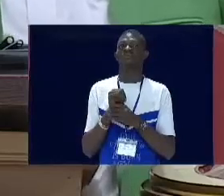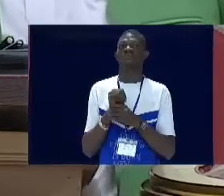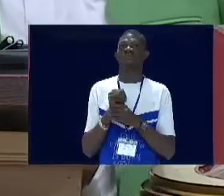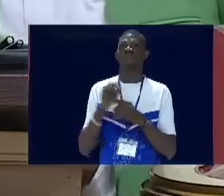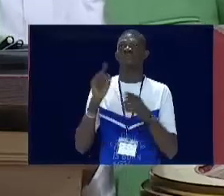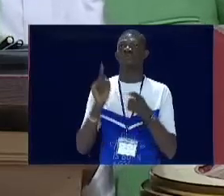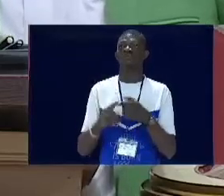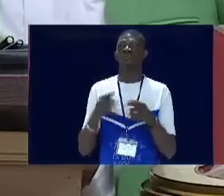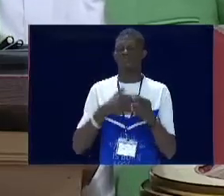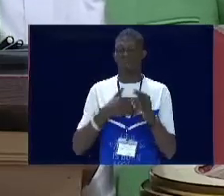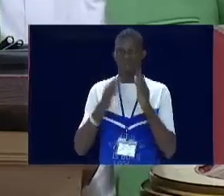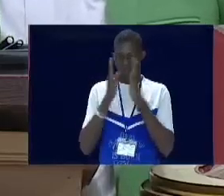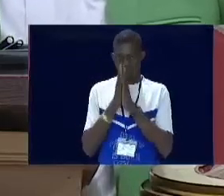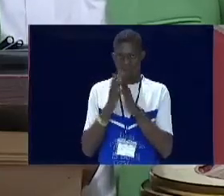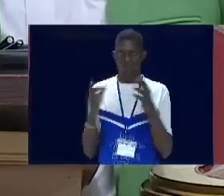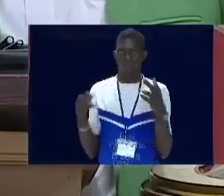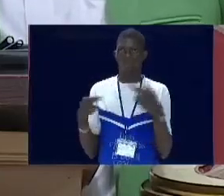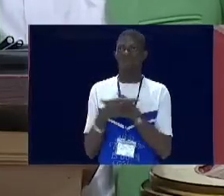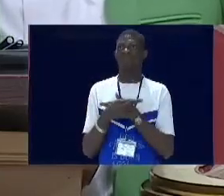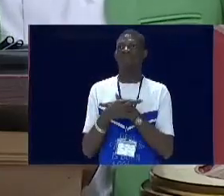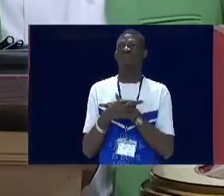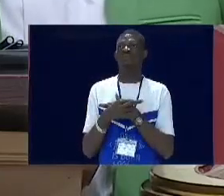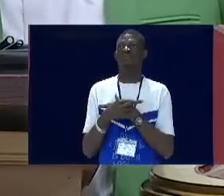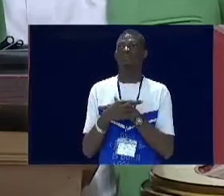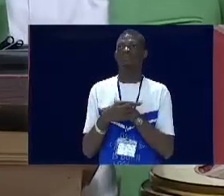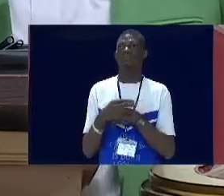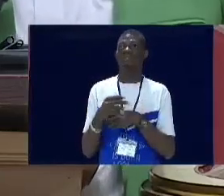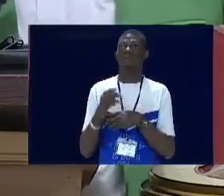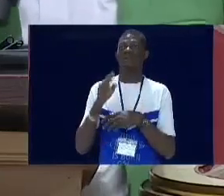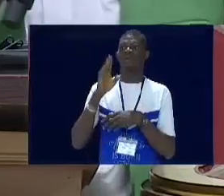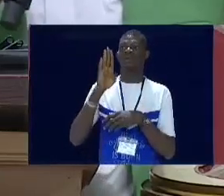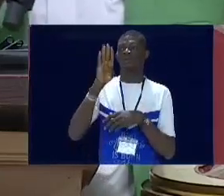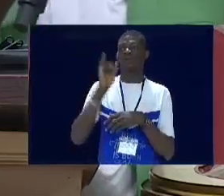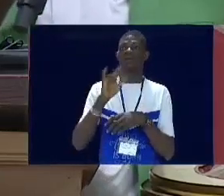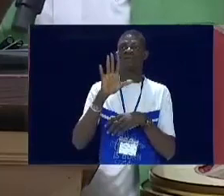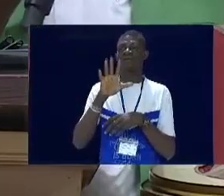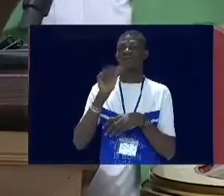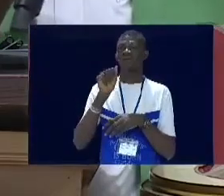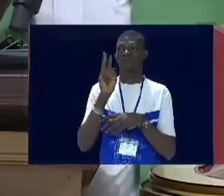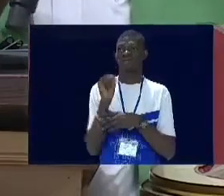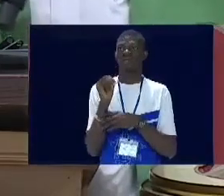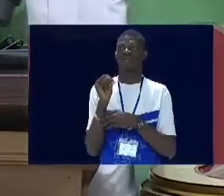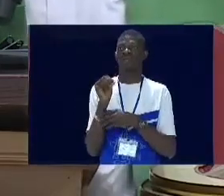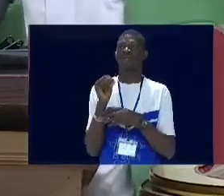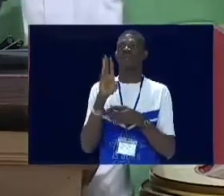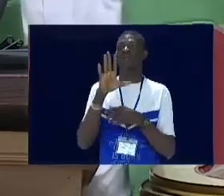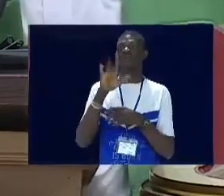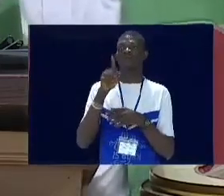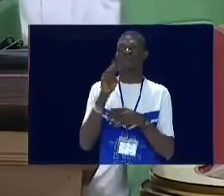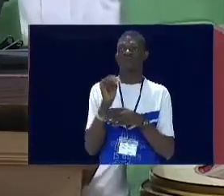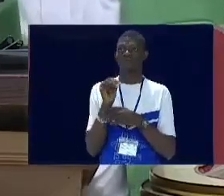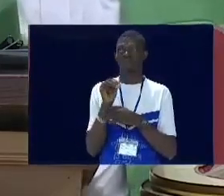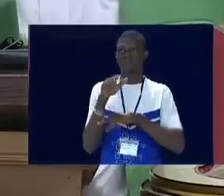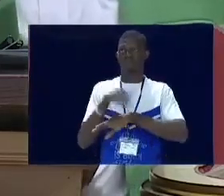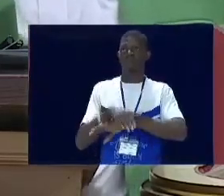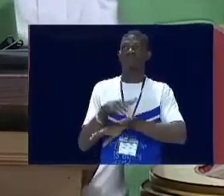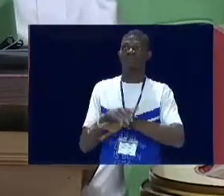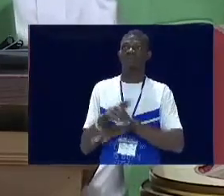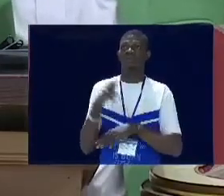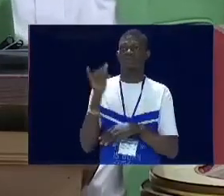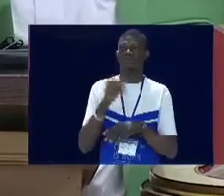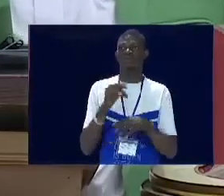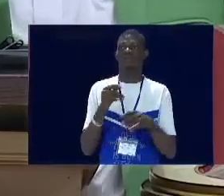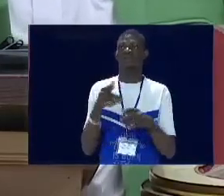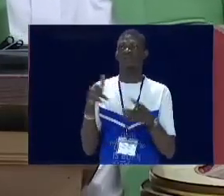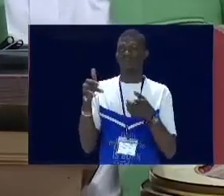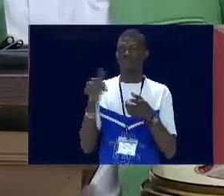prayer room. Mo lo si yara gbadura mi. By 5 p.m. Ago marun role, they came to knock